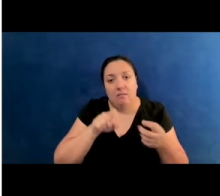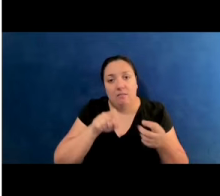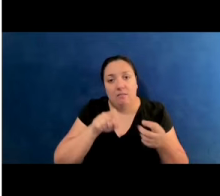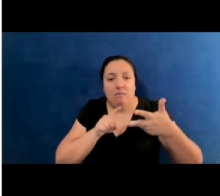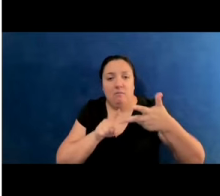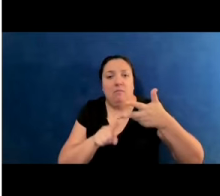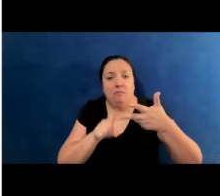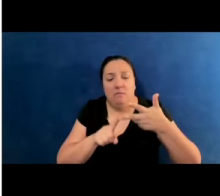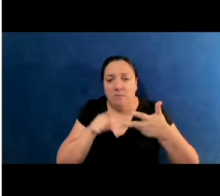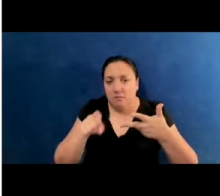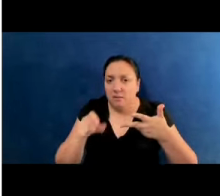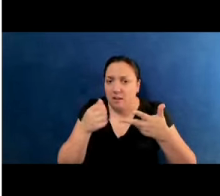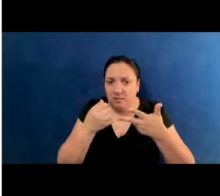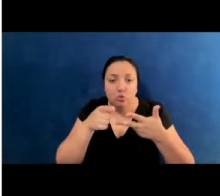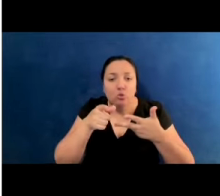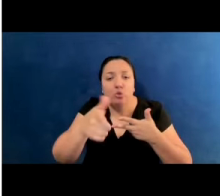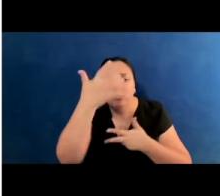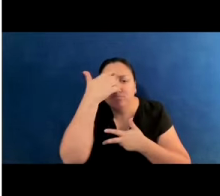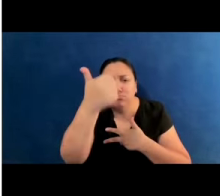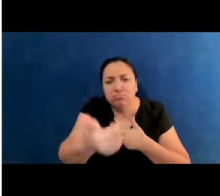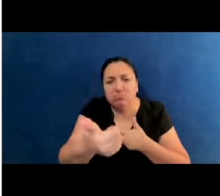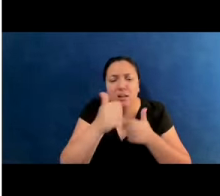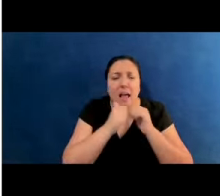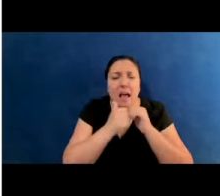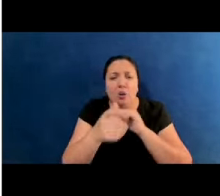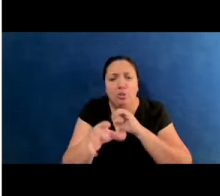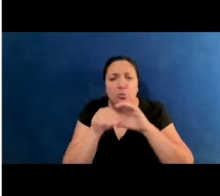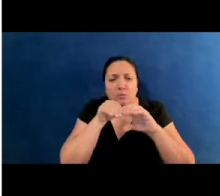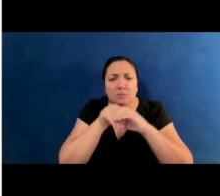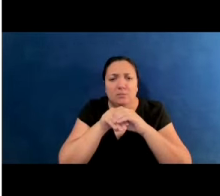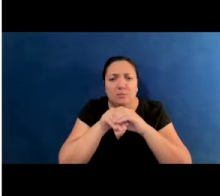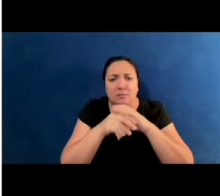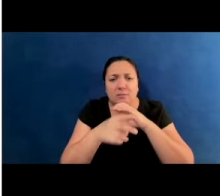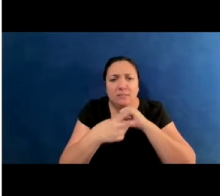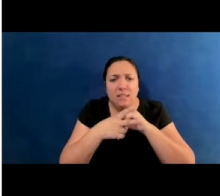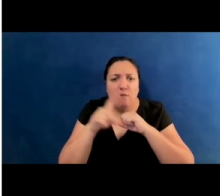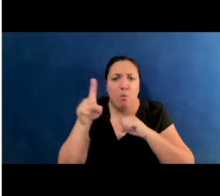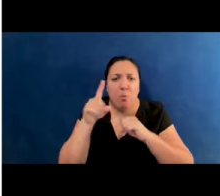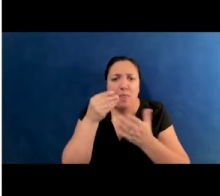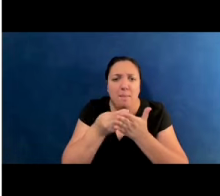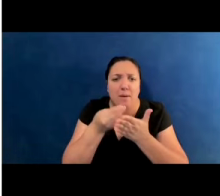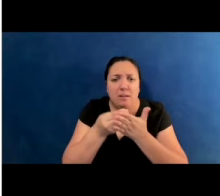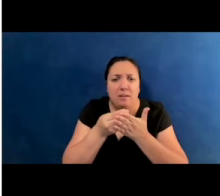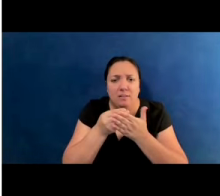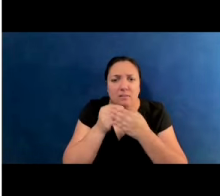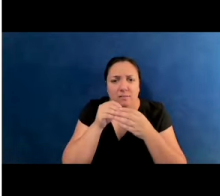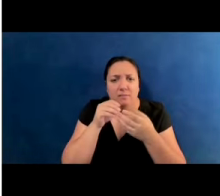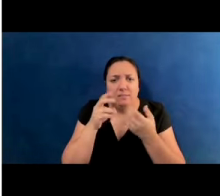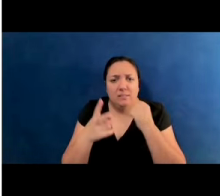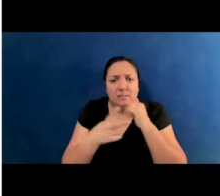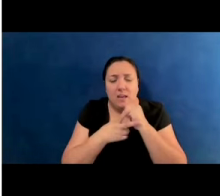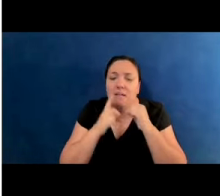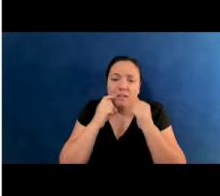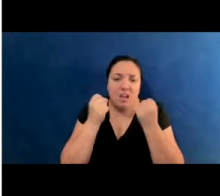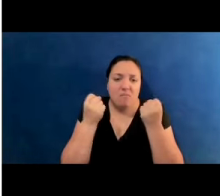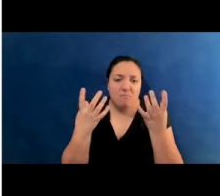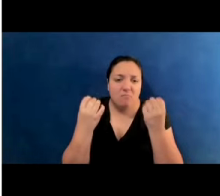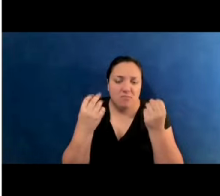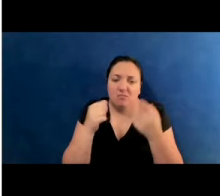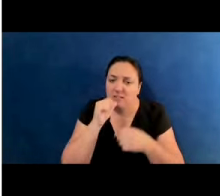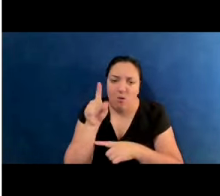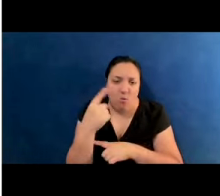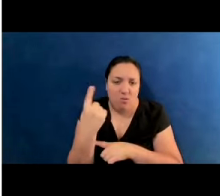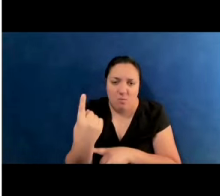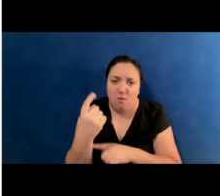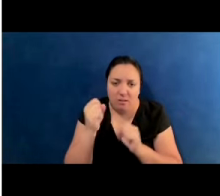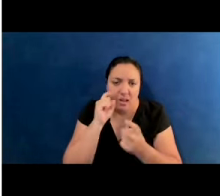You choose as the account owner or the authorized individual, you choose where that money is saved. And again, you can save it in more than one place. And